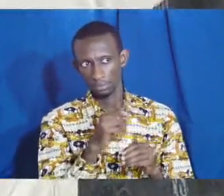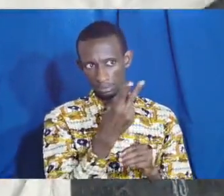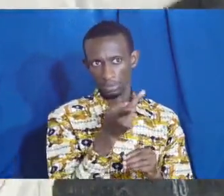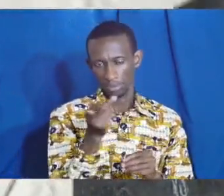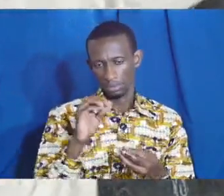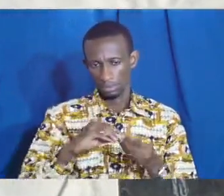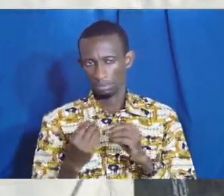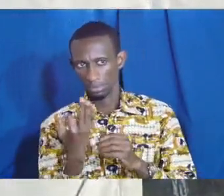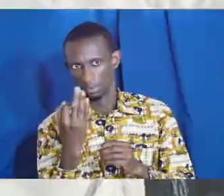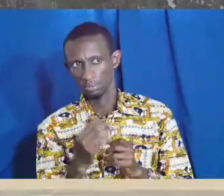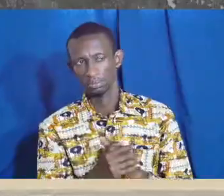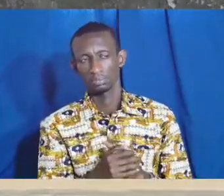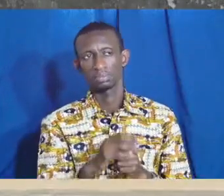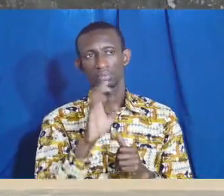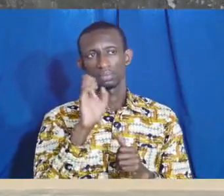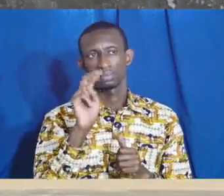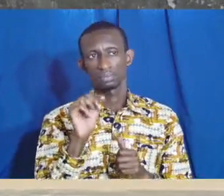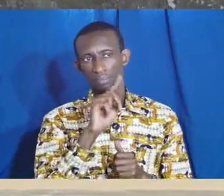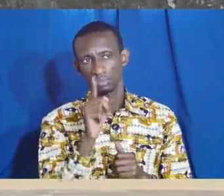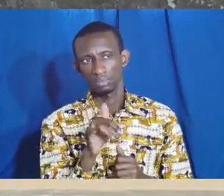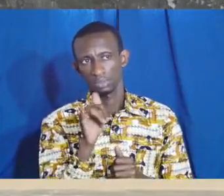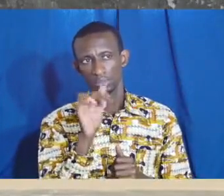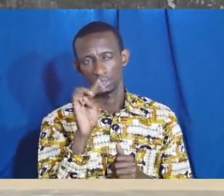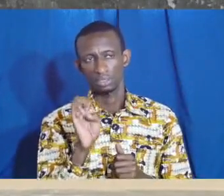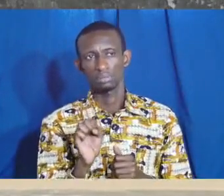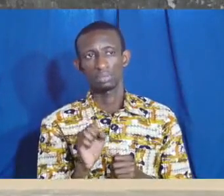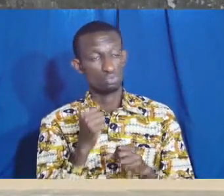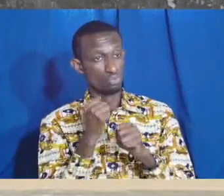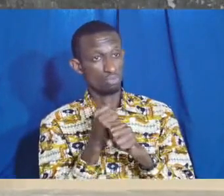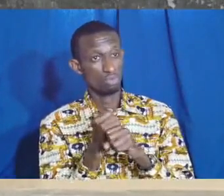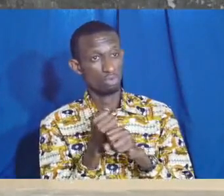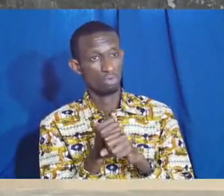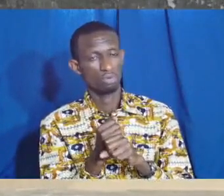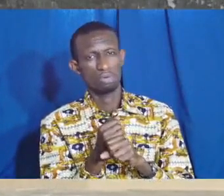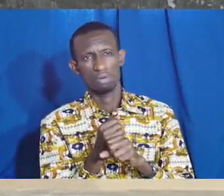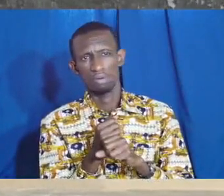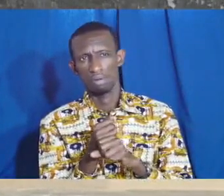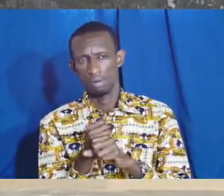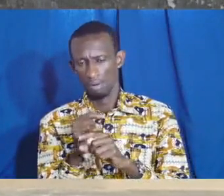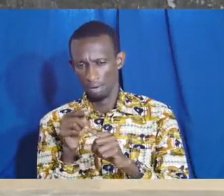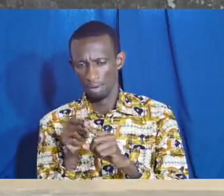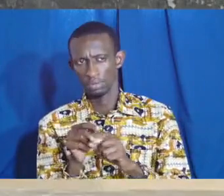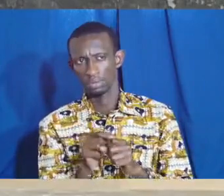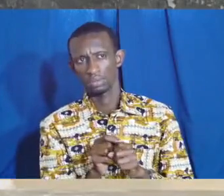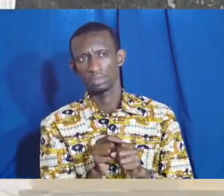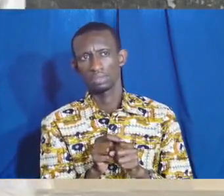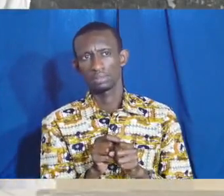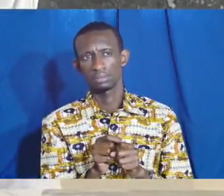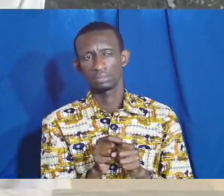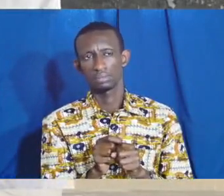3. Enzymes work at a specific